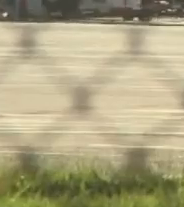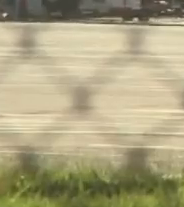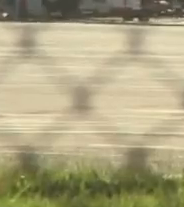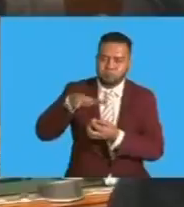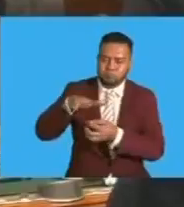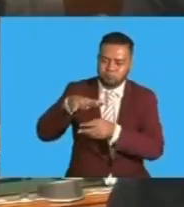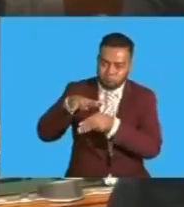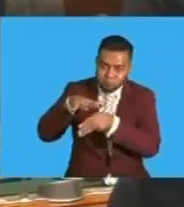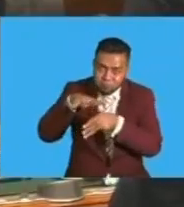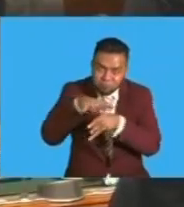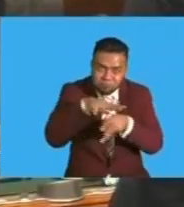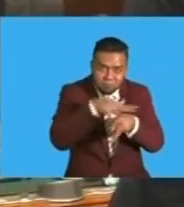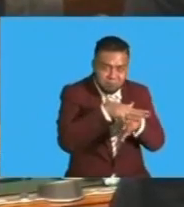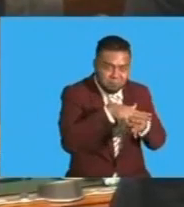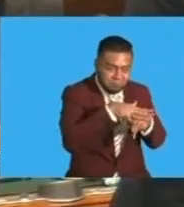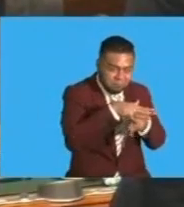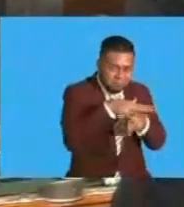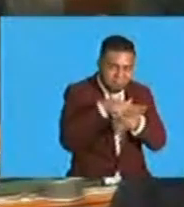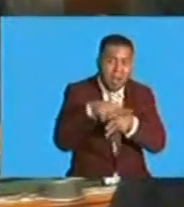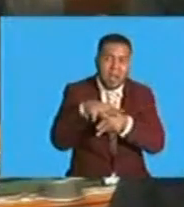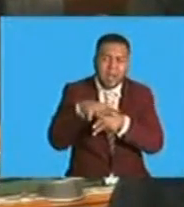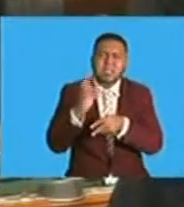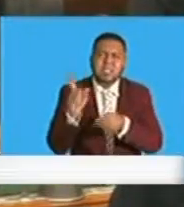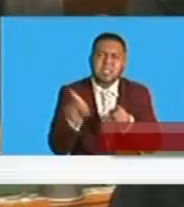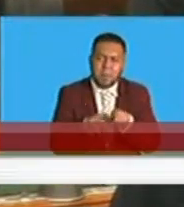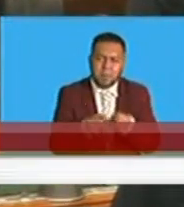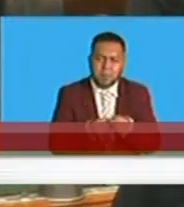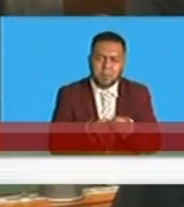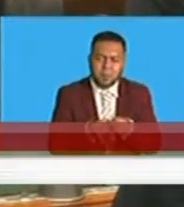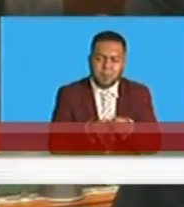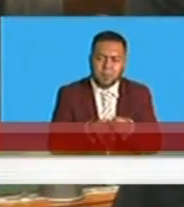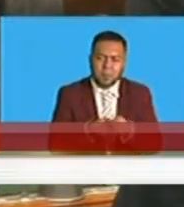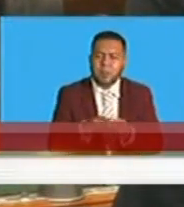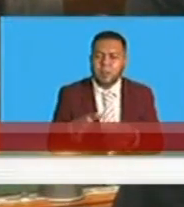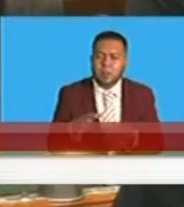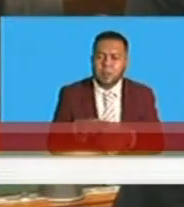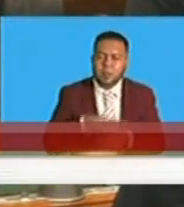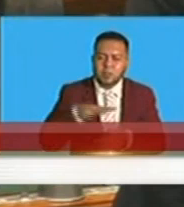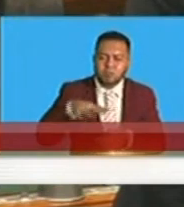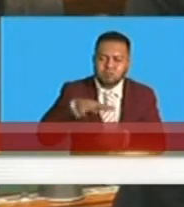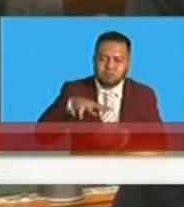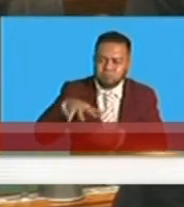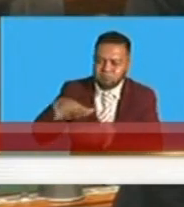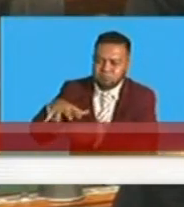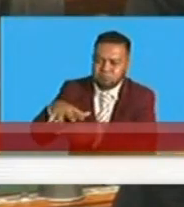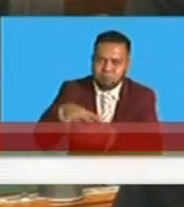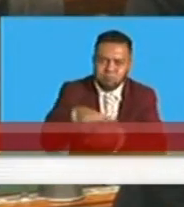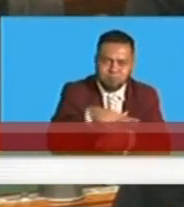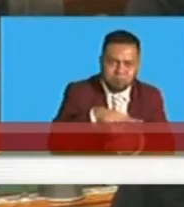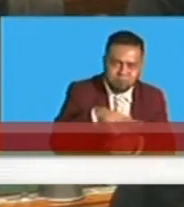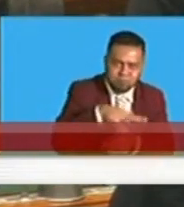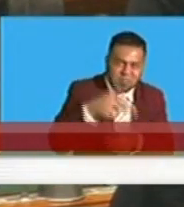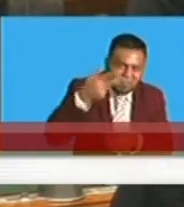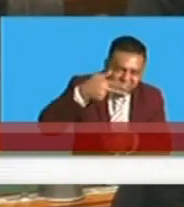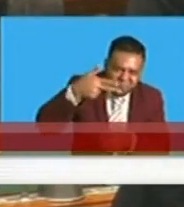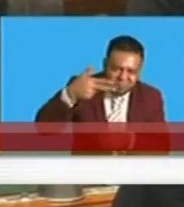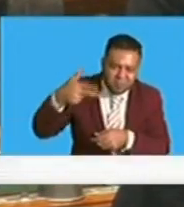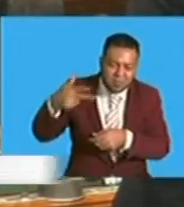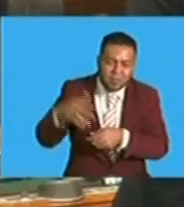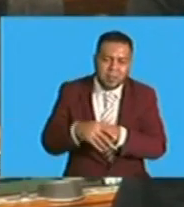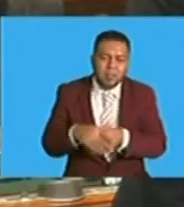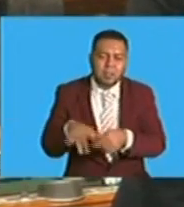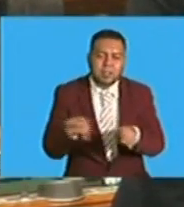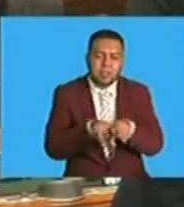issued by CAF allow for a longer validity period. The bill therefore seeks to amend the Act to allow for a longer validity period for